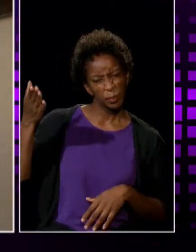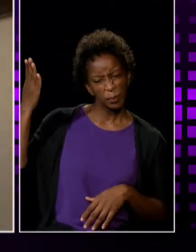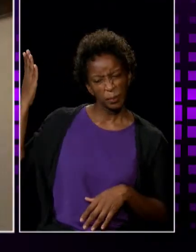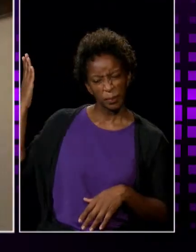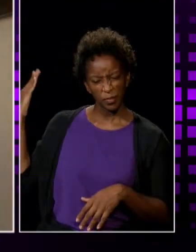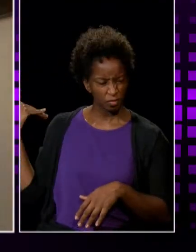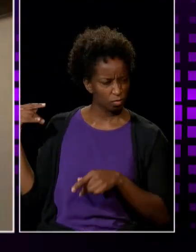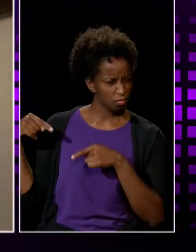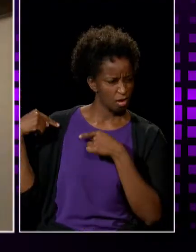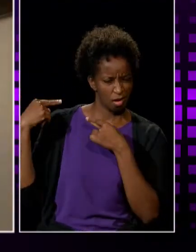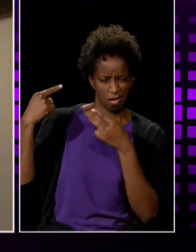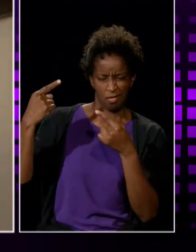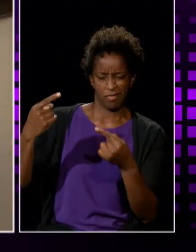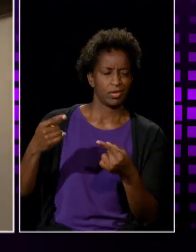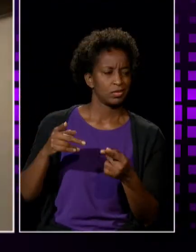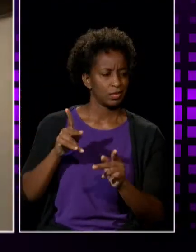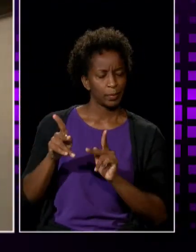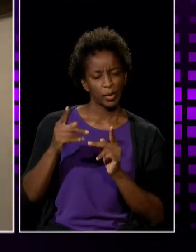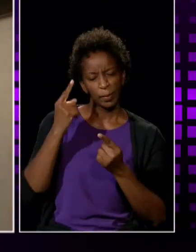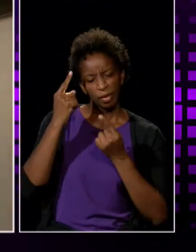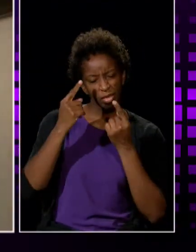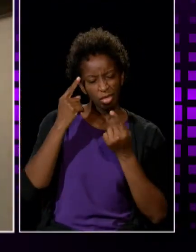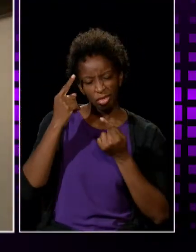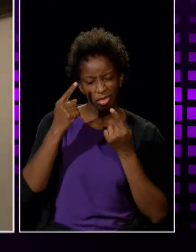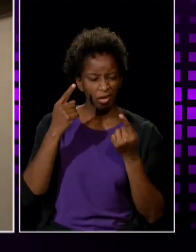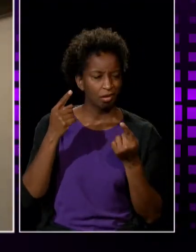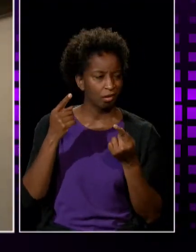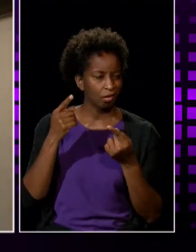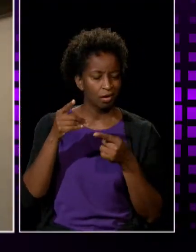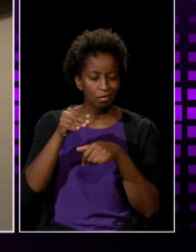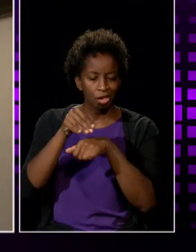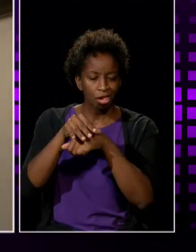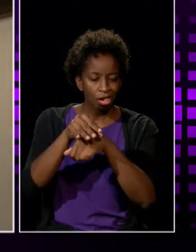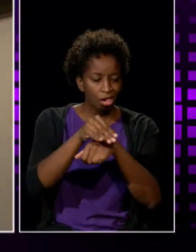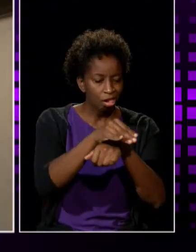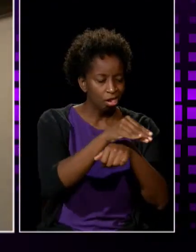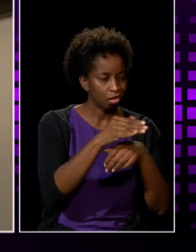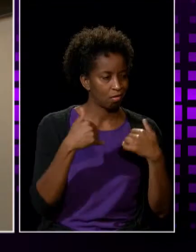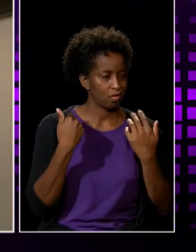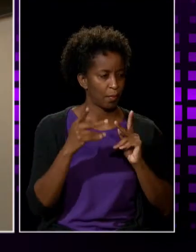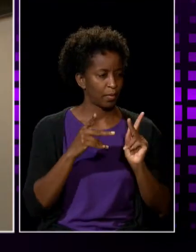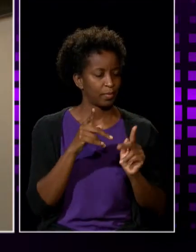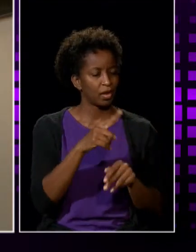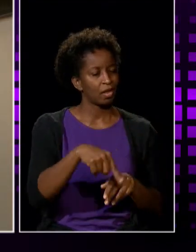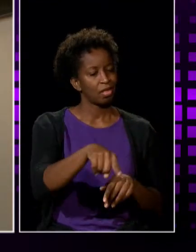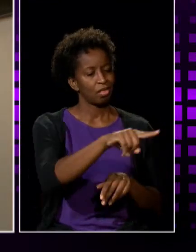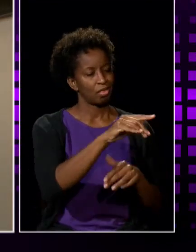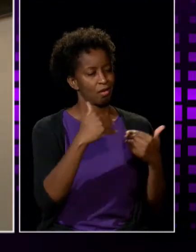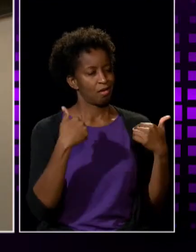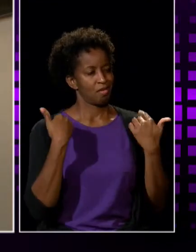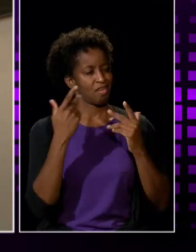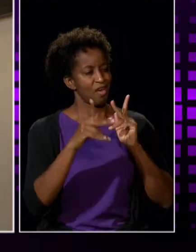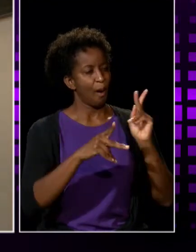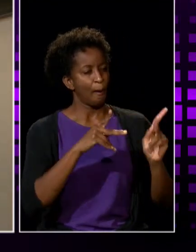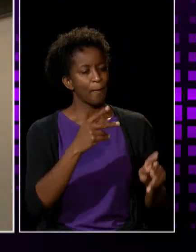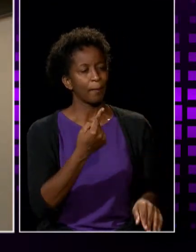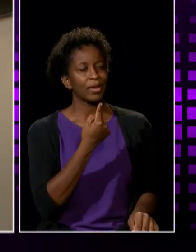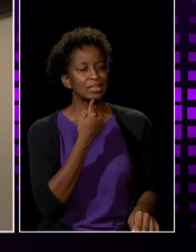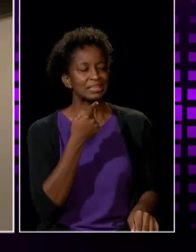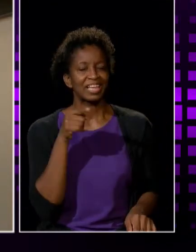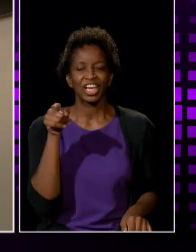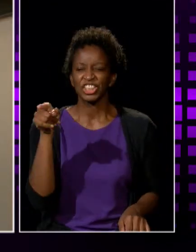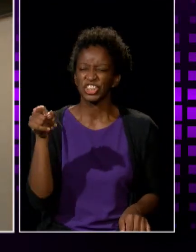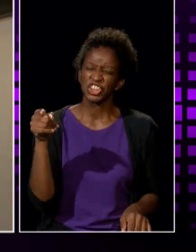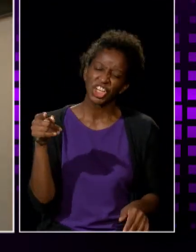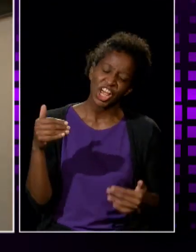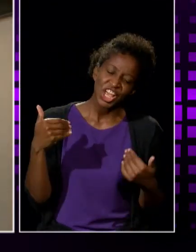we think before, we filter it down to the young people and children. And when you can hear young people saying that you think Rihanna is too young at her age,